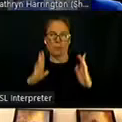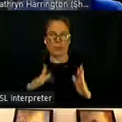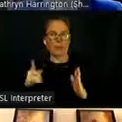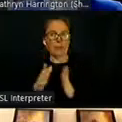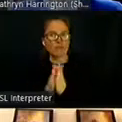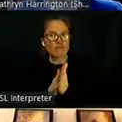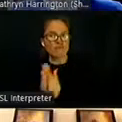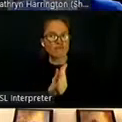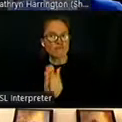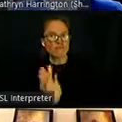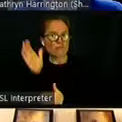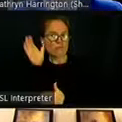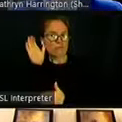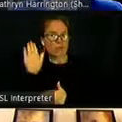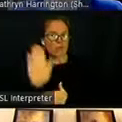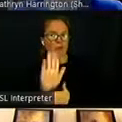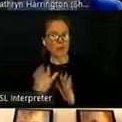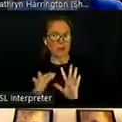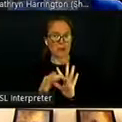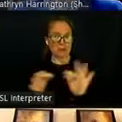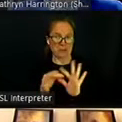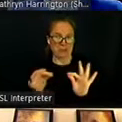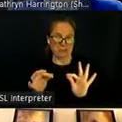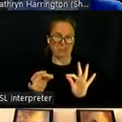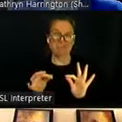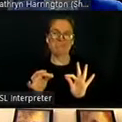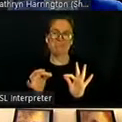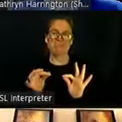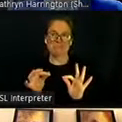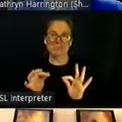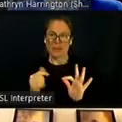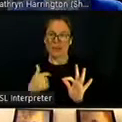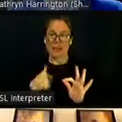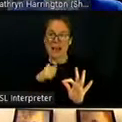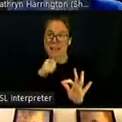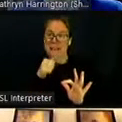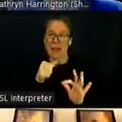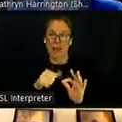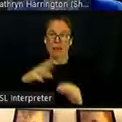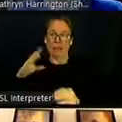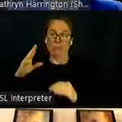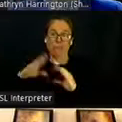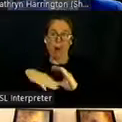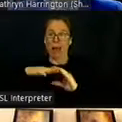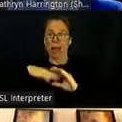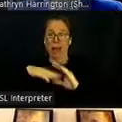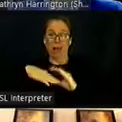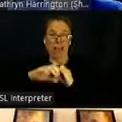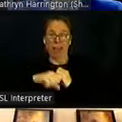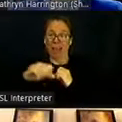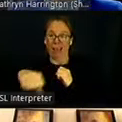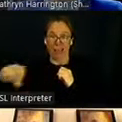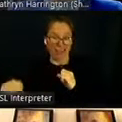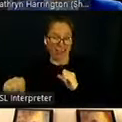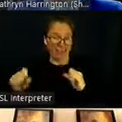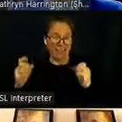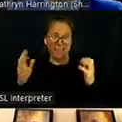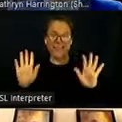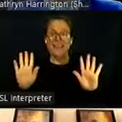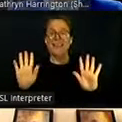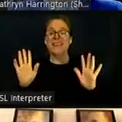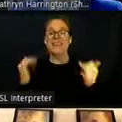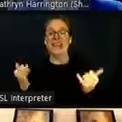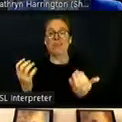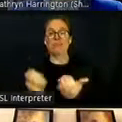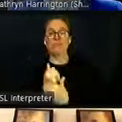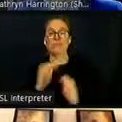you. And because they're anxious to hear from you, I'm not going to talk anymore. What I'm going to do is introduce